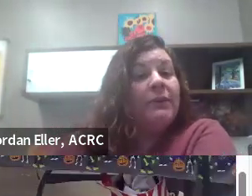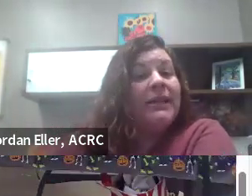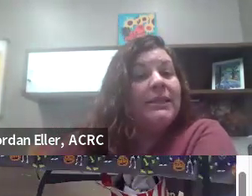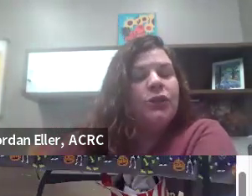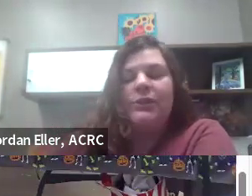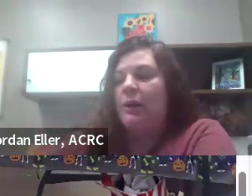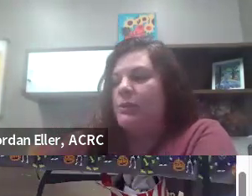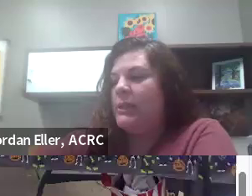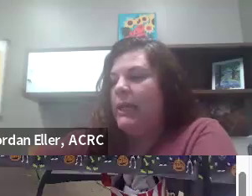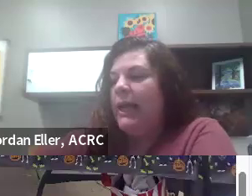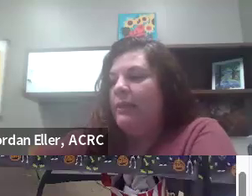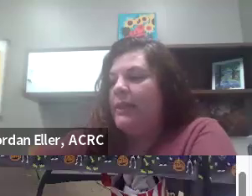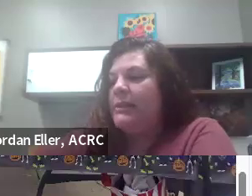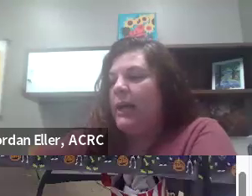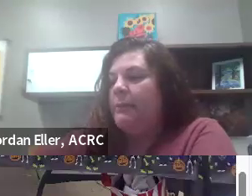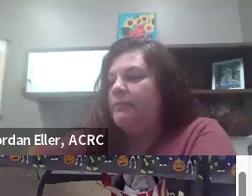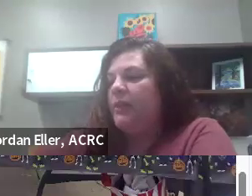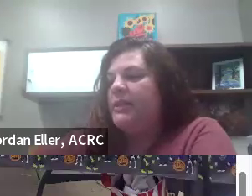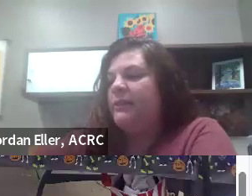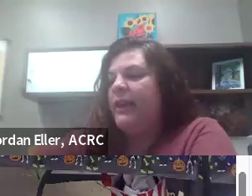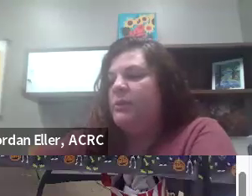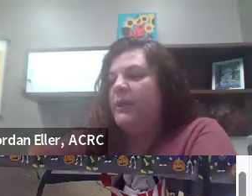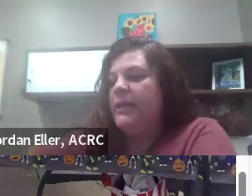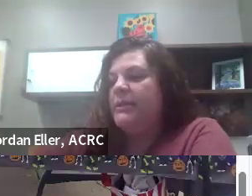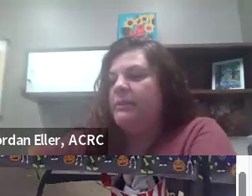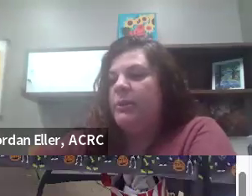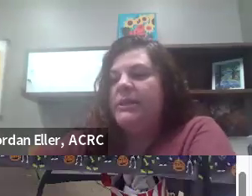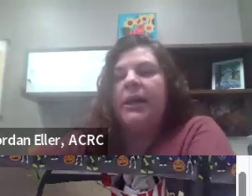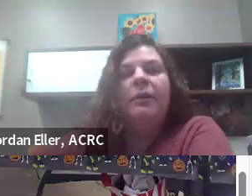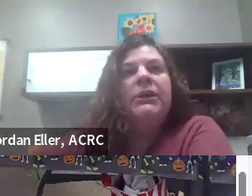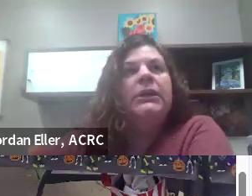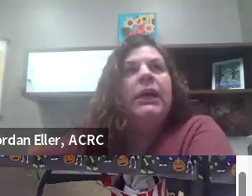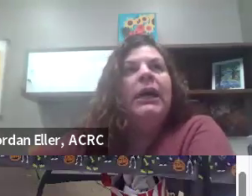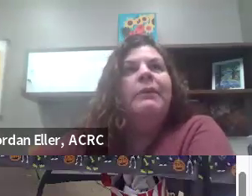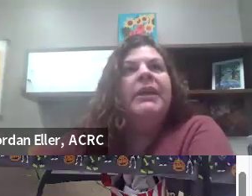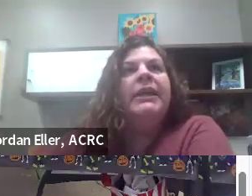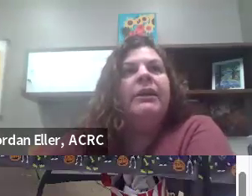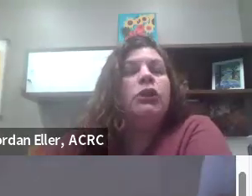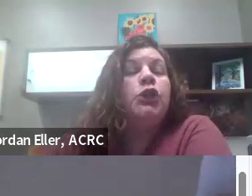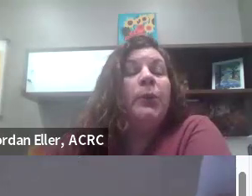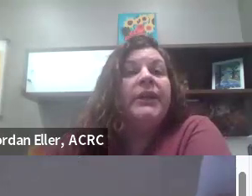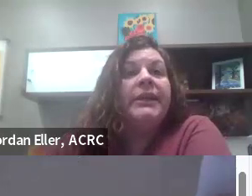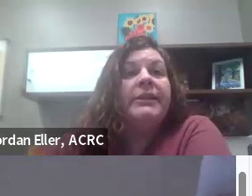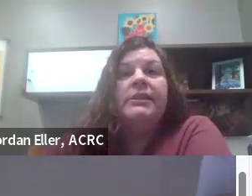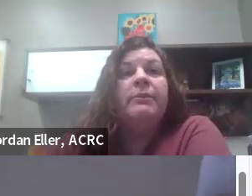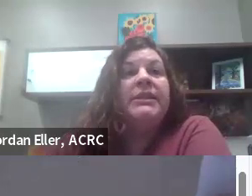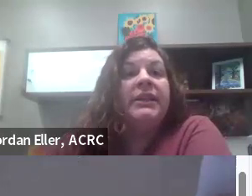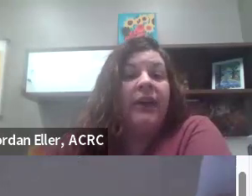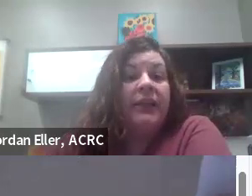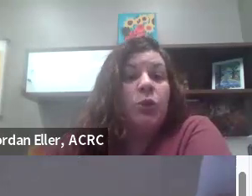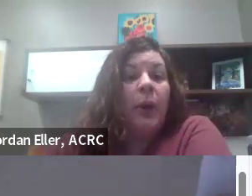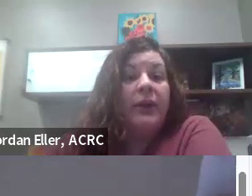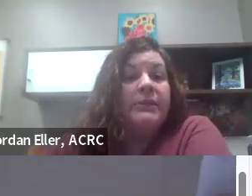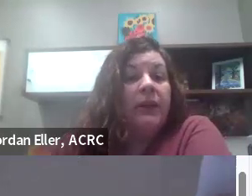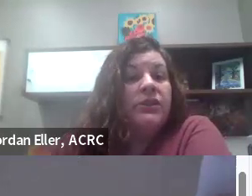in supporting My Sister's House and this event, please come. October is